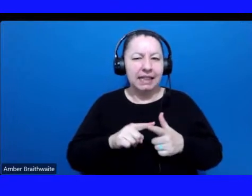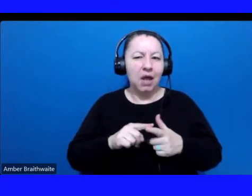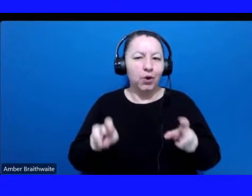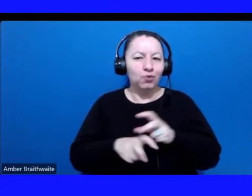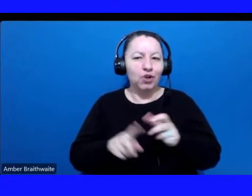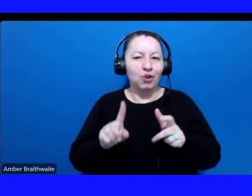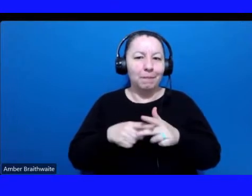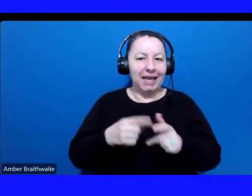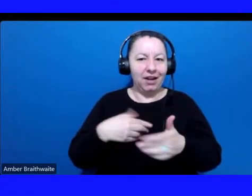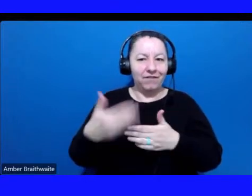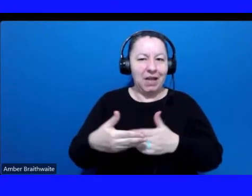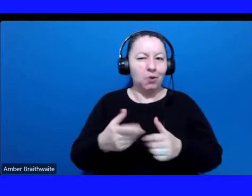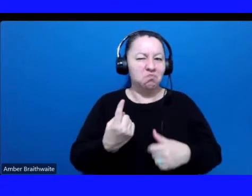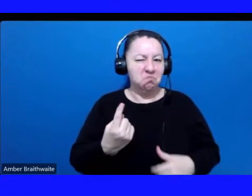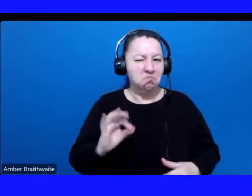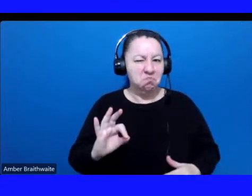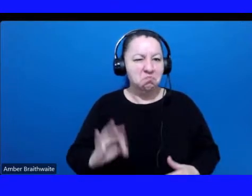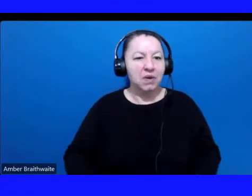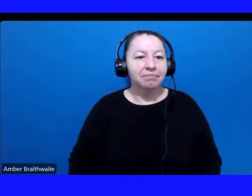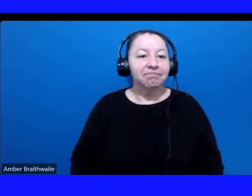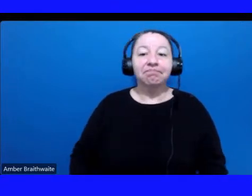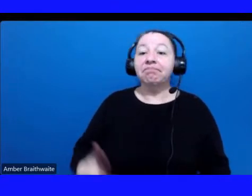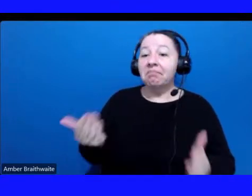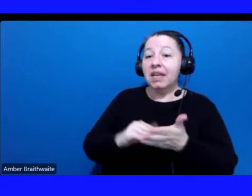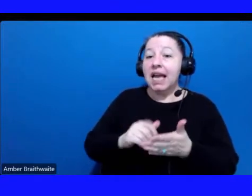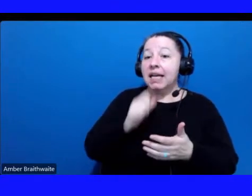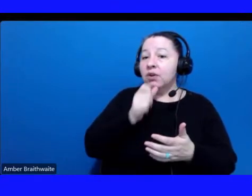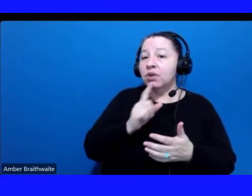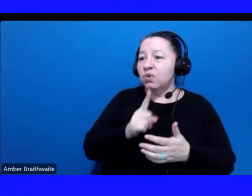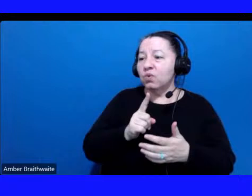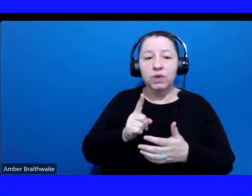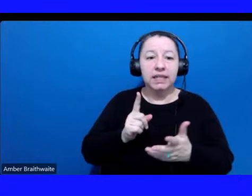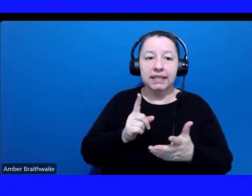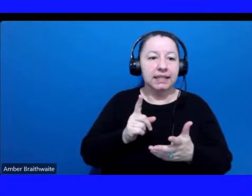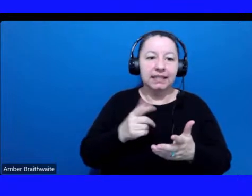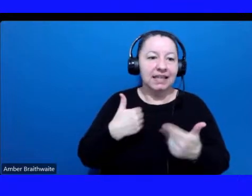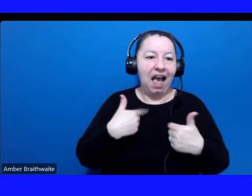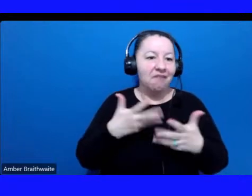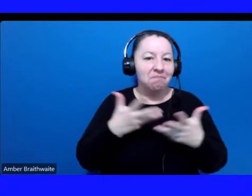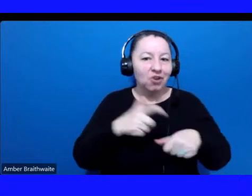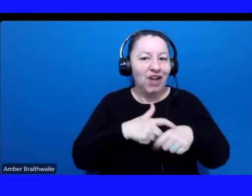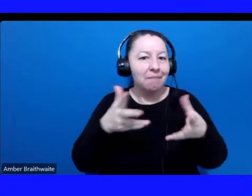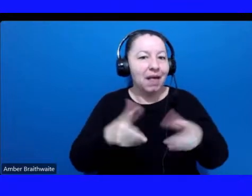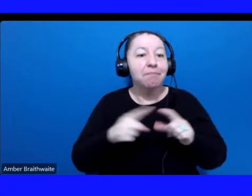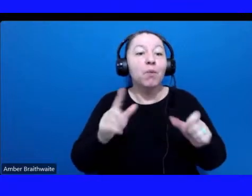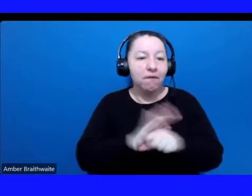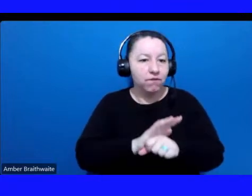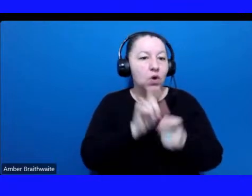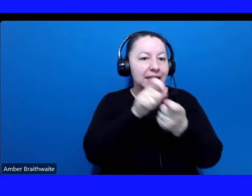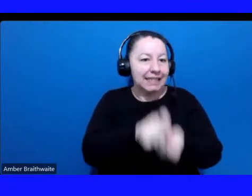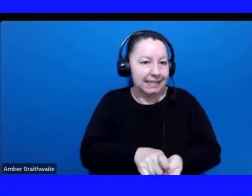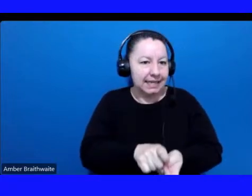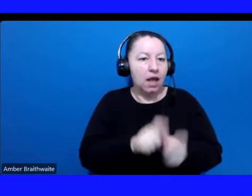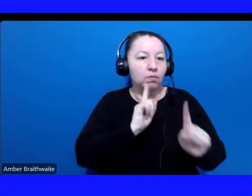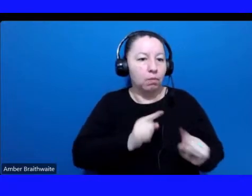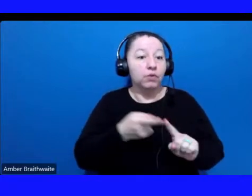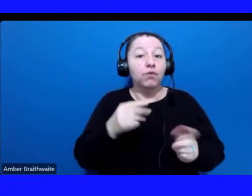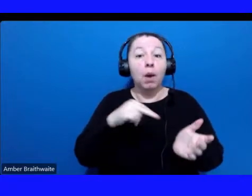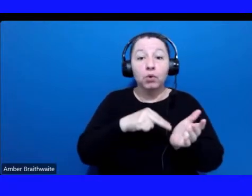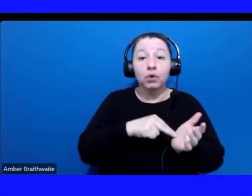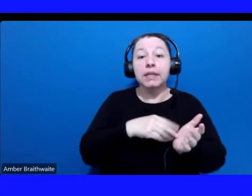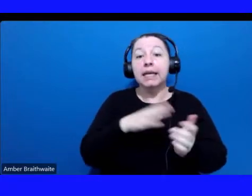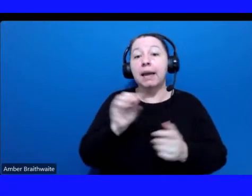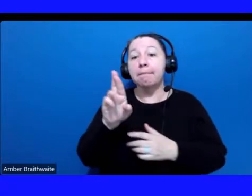social workers with a champion luncheon held April 1st, where we had over 290 members of our workforce come and support